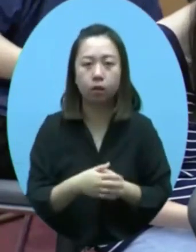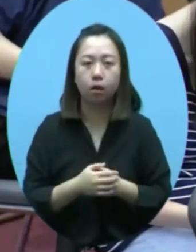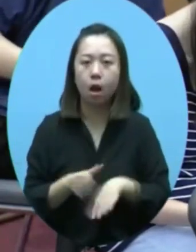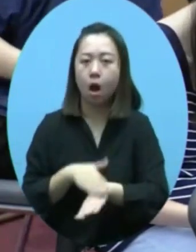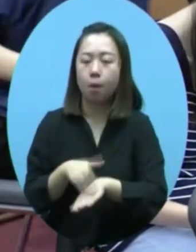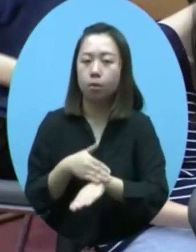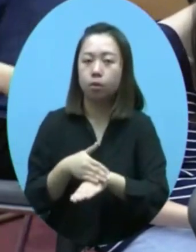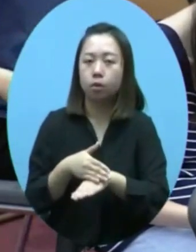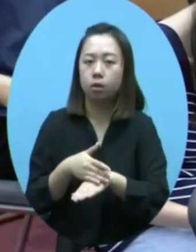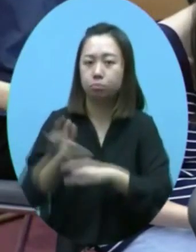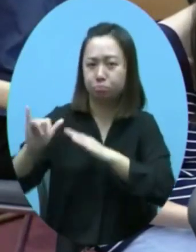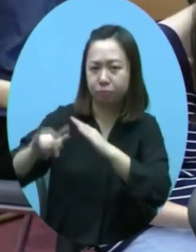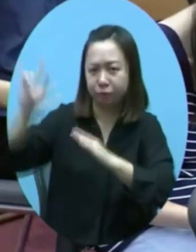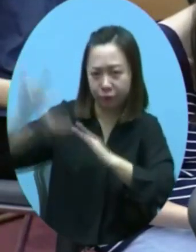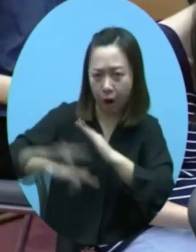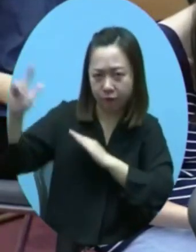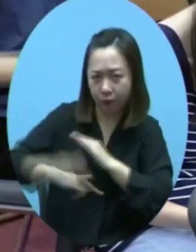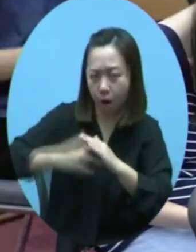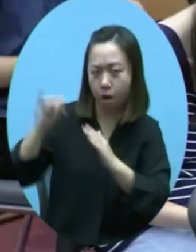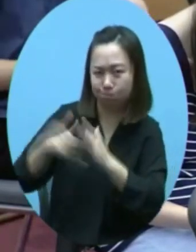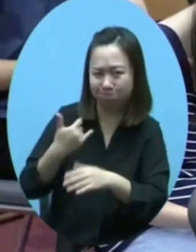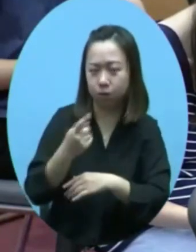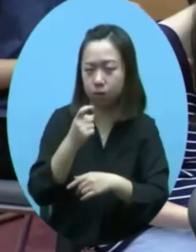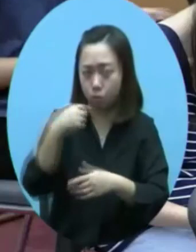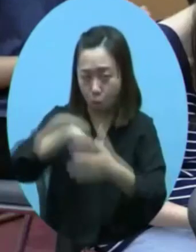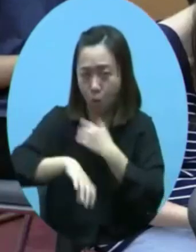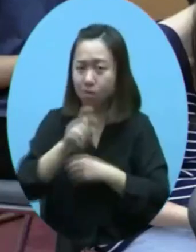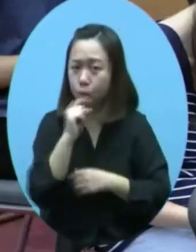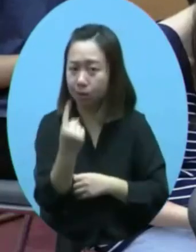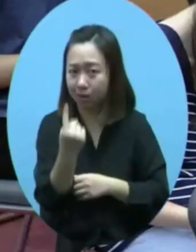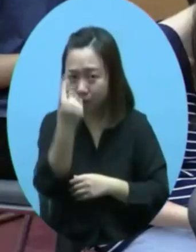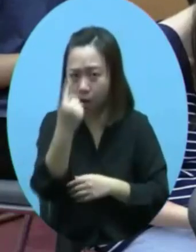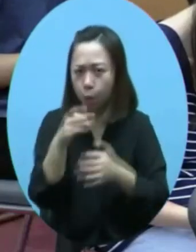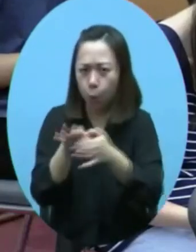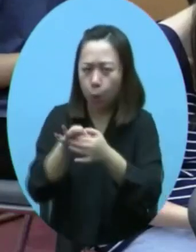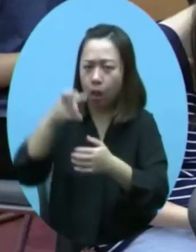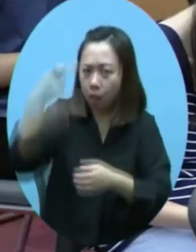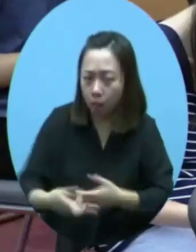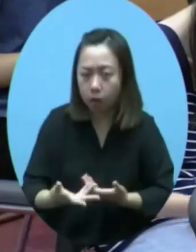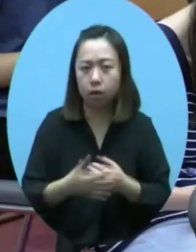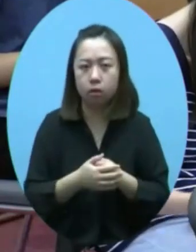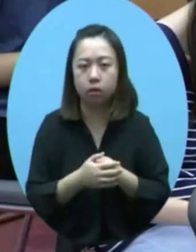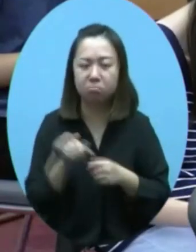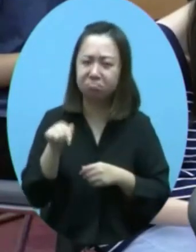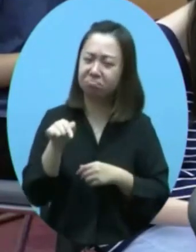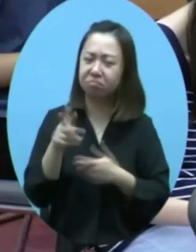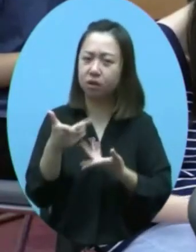Estate? As just say about the imported cases, there one is